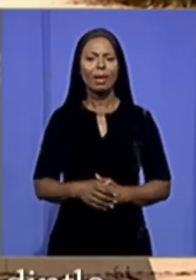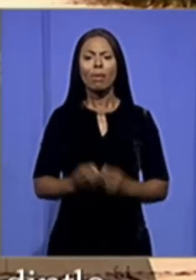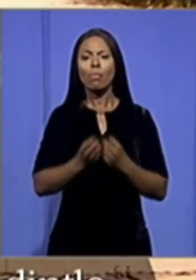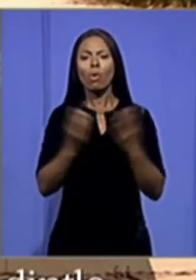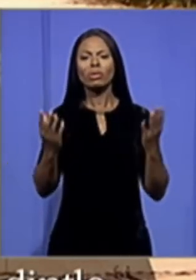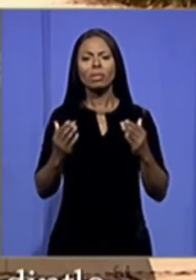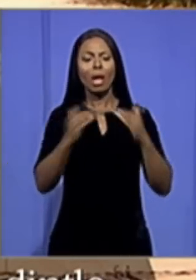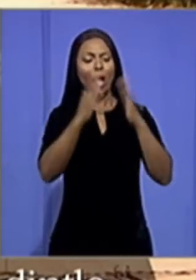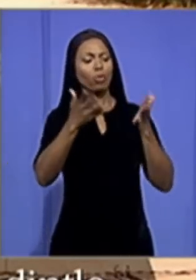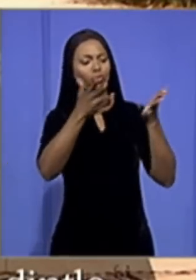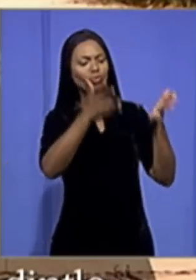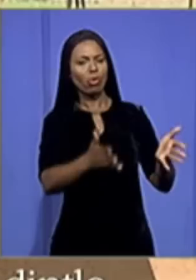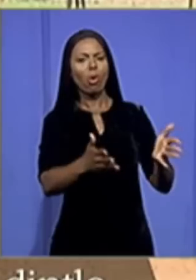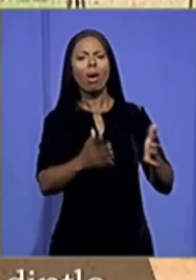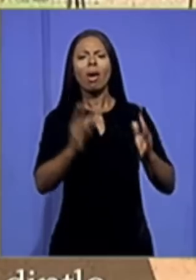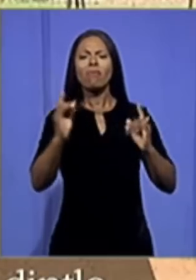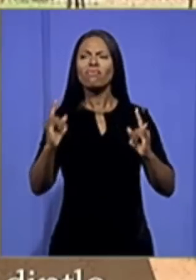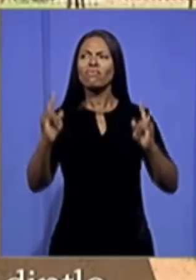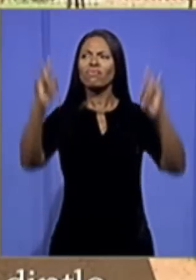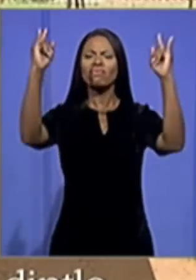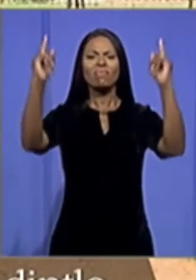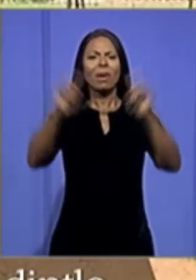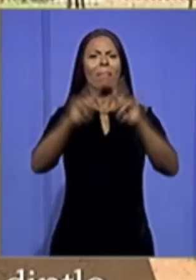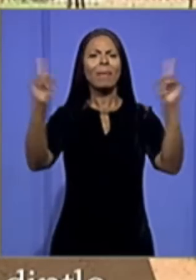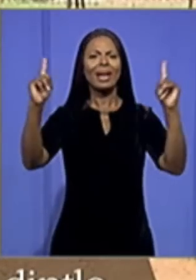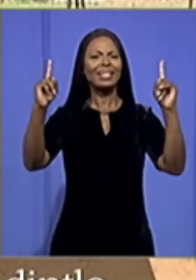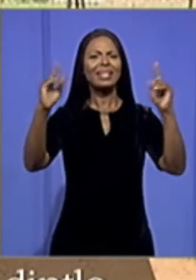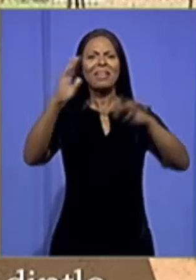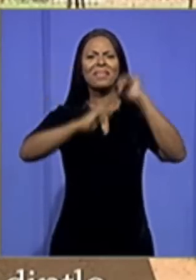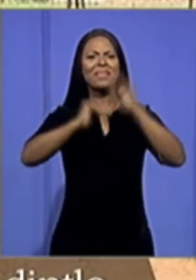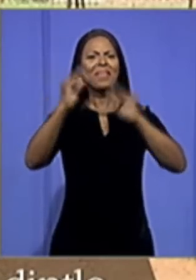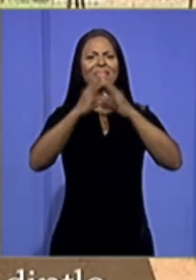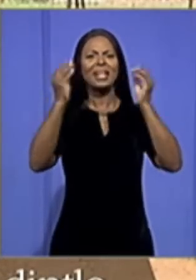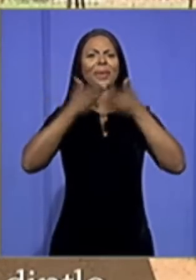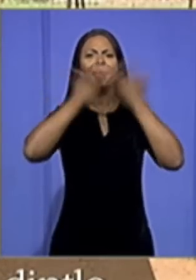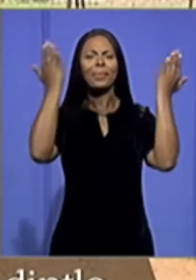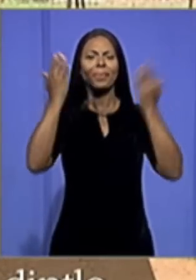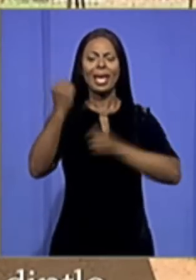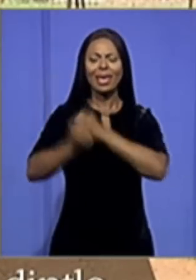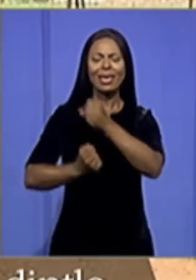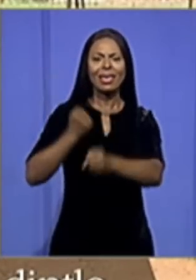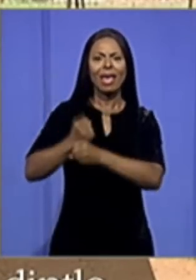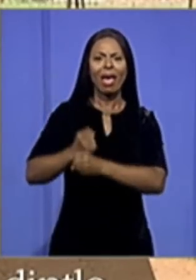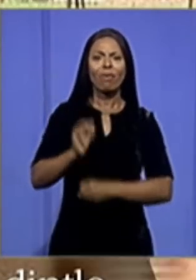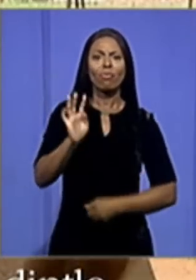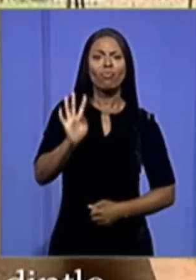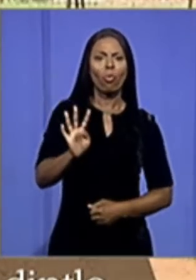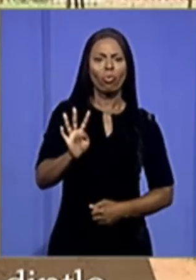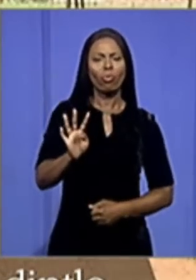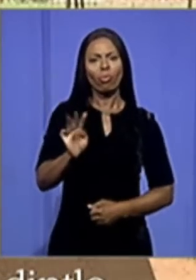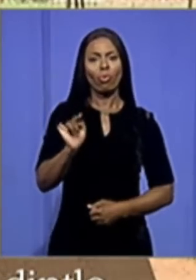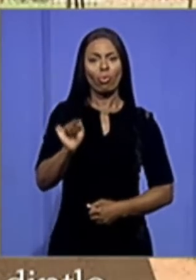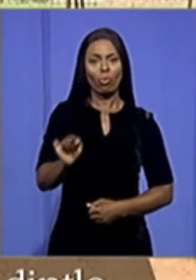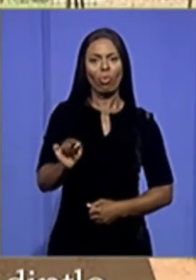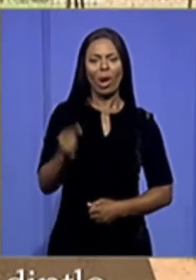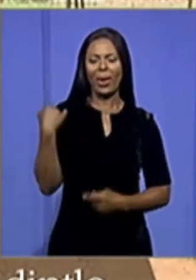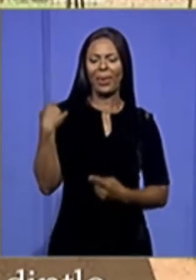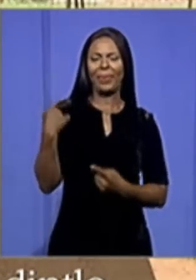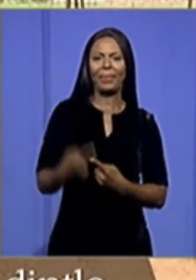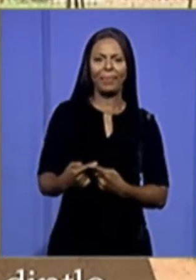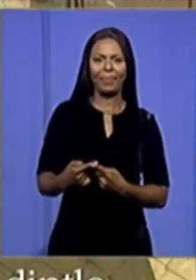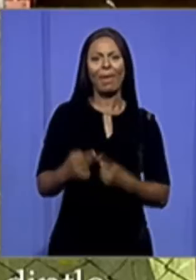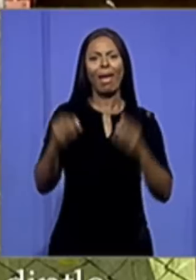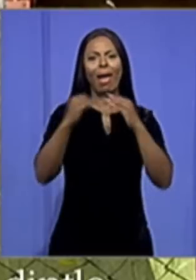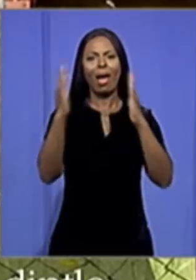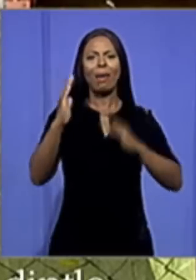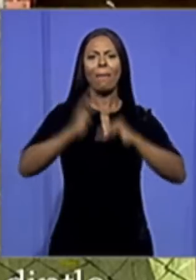mme le ona a emetse go wediwa. Matlo ana le dilemo tse 4 ke lemo sa bo 4 matlo ana a so